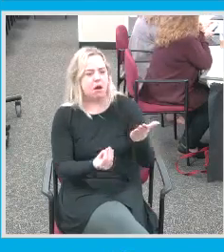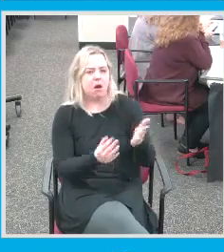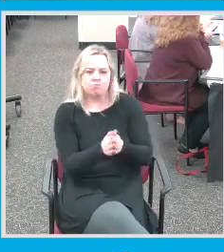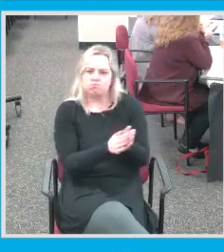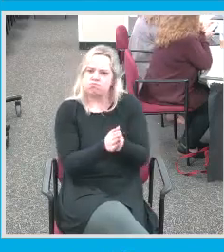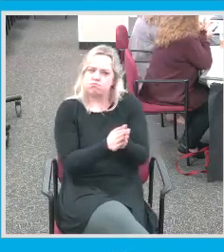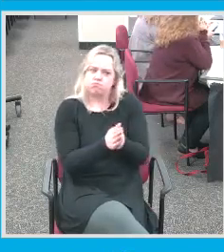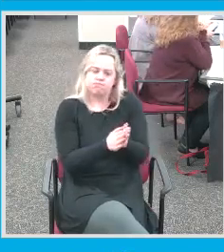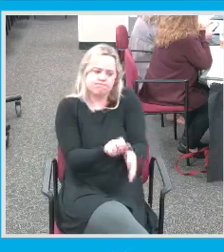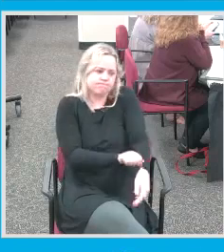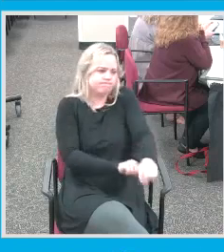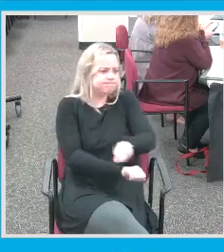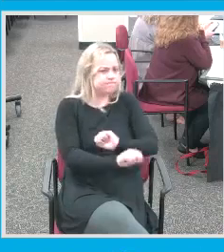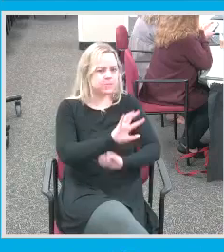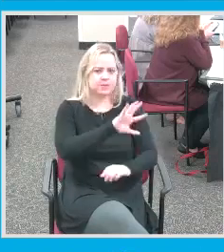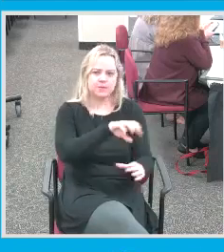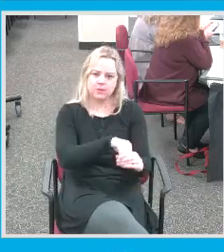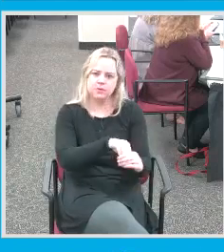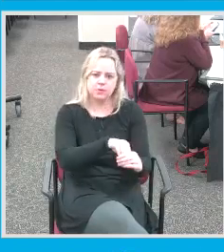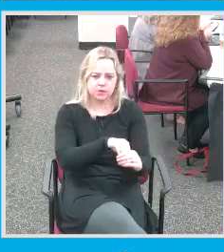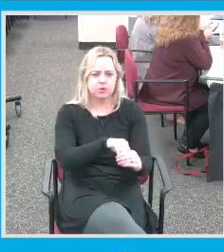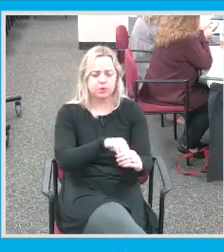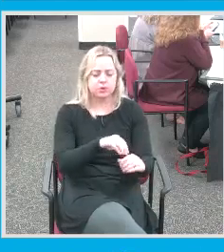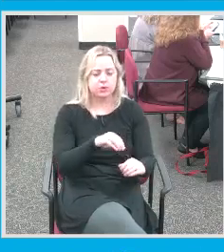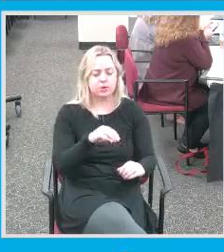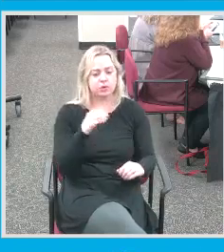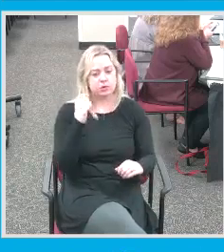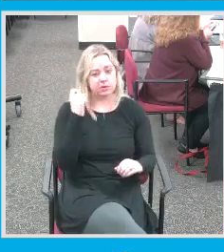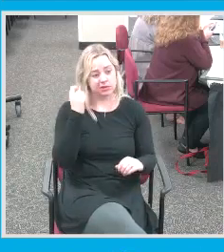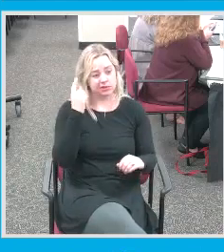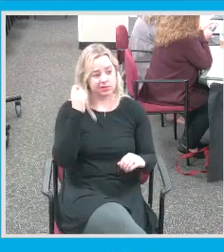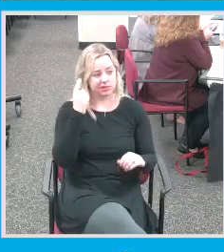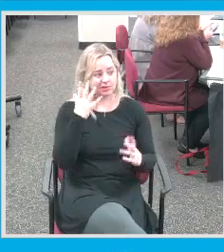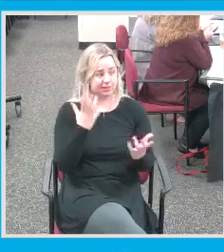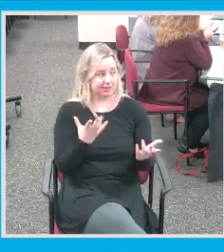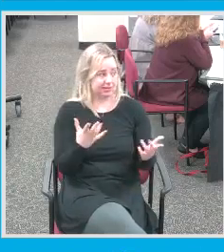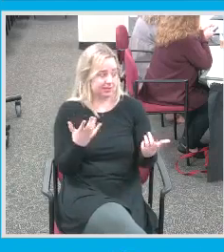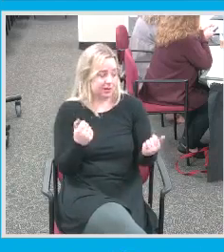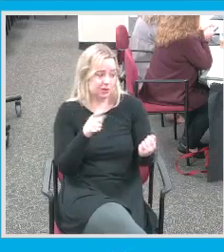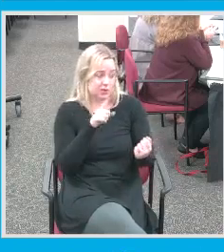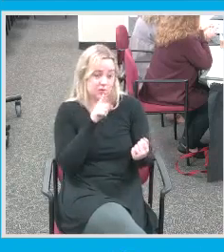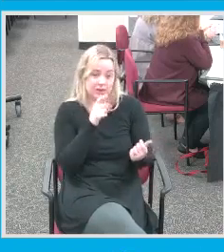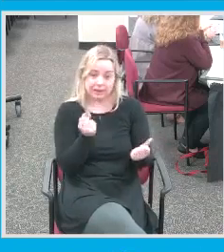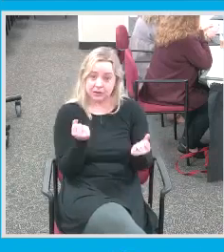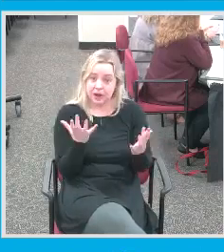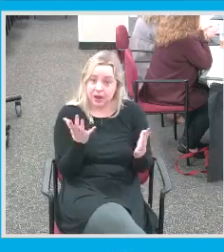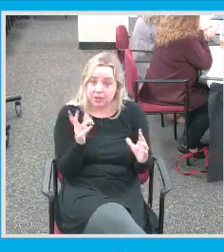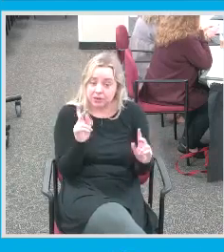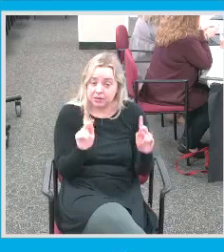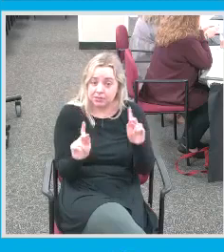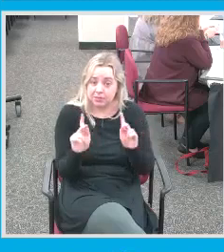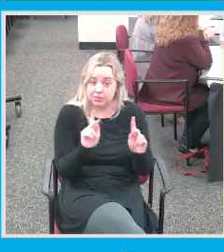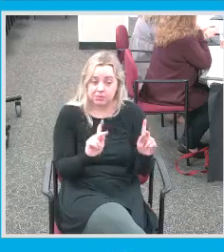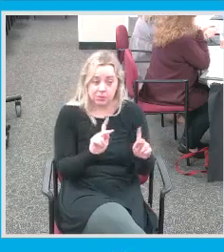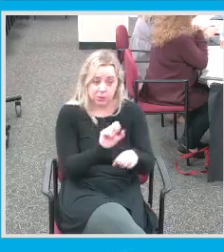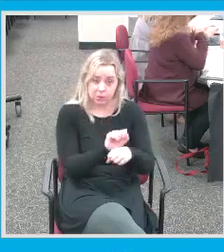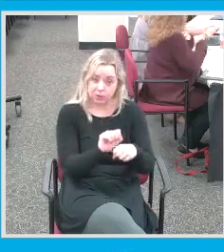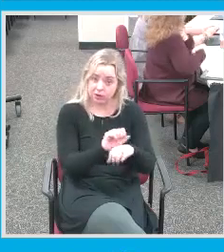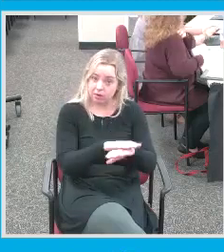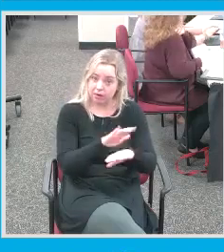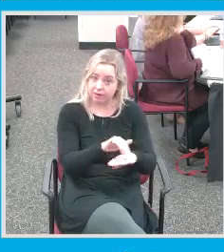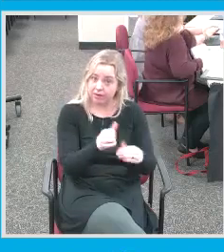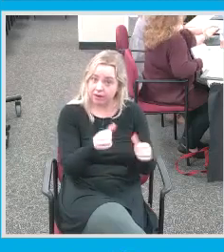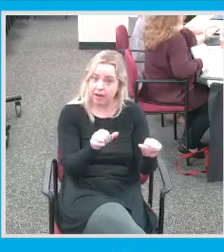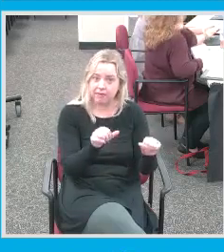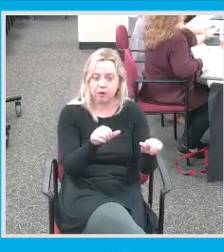we would, exceed the capacity in this room, the number of people that are working on the efforts. And so